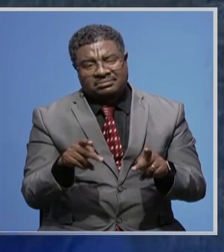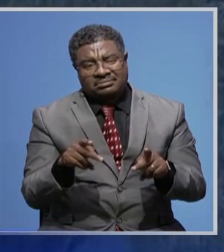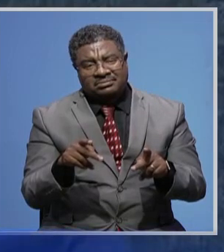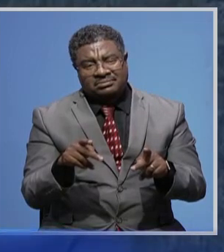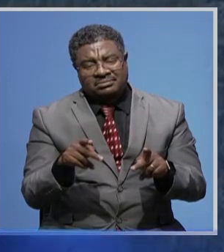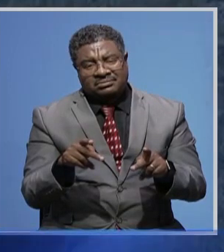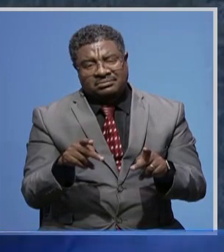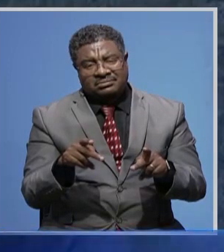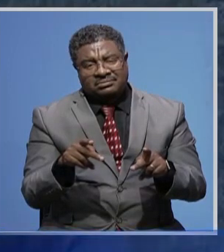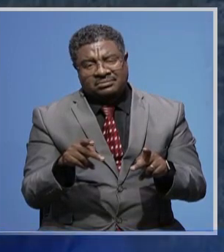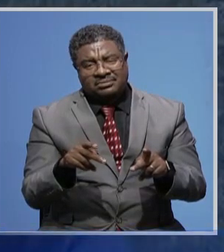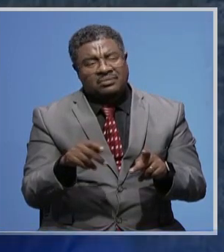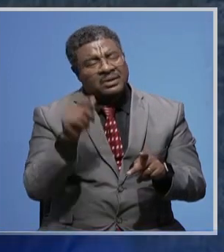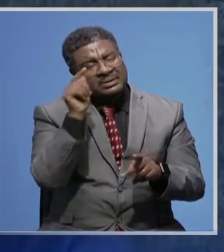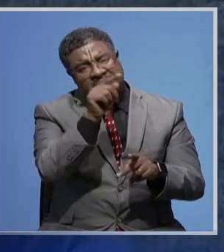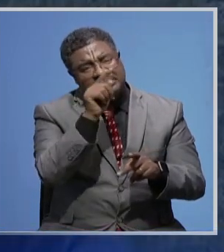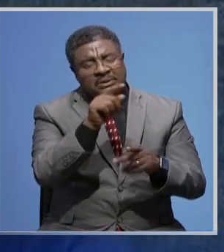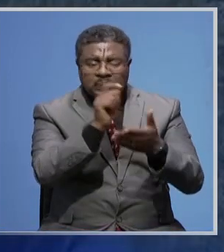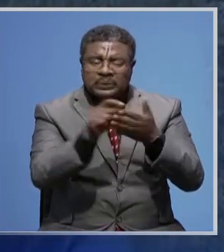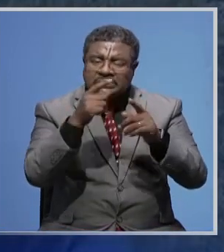that he wrote about.